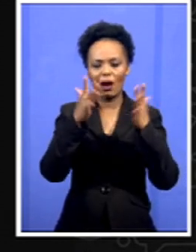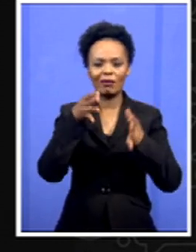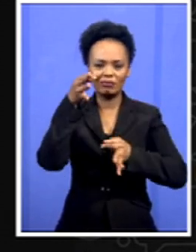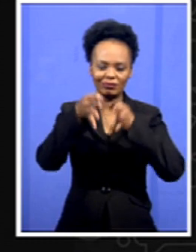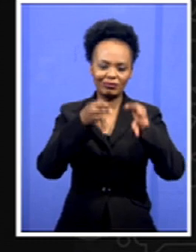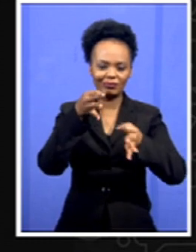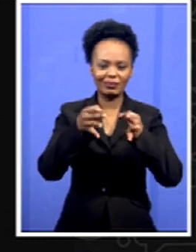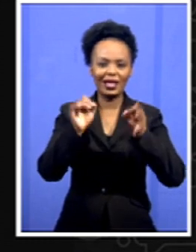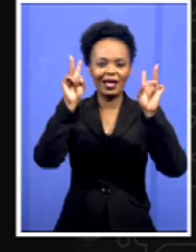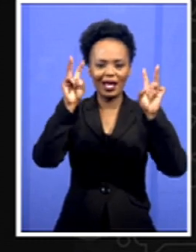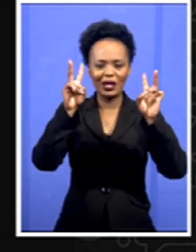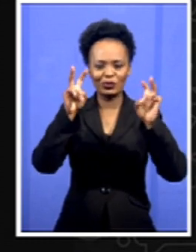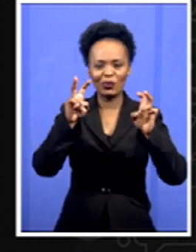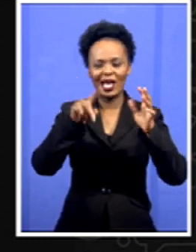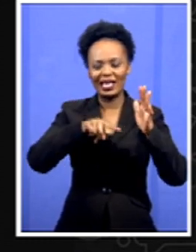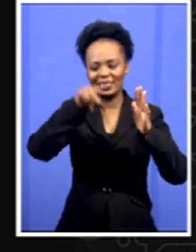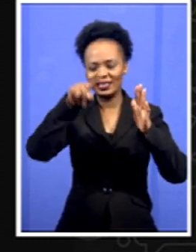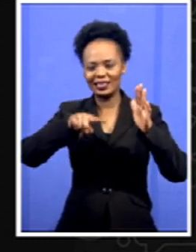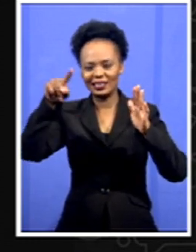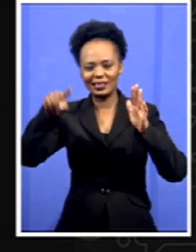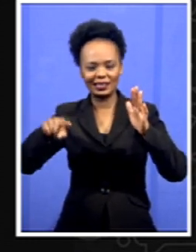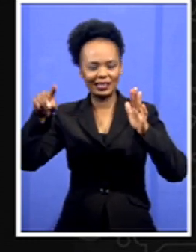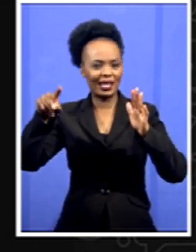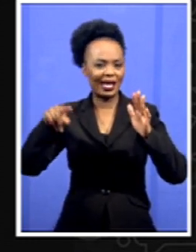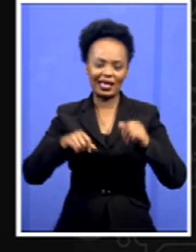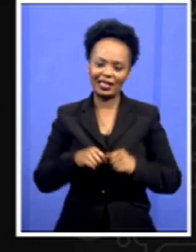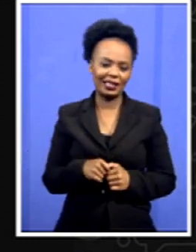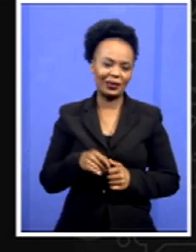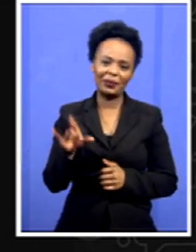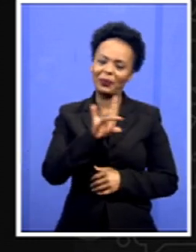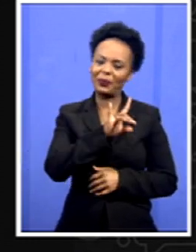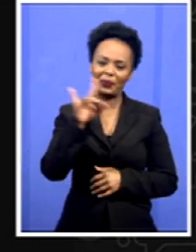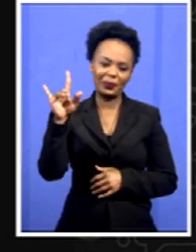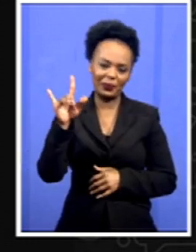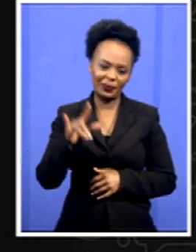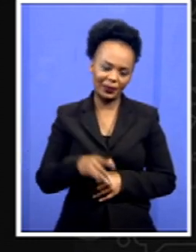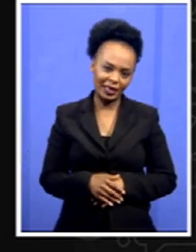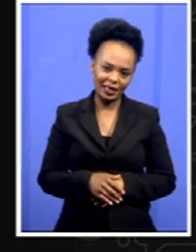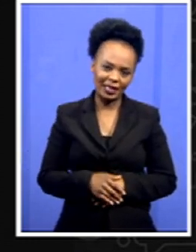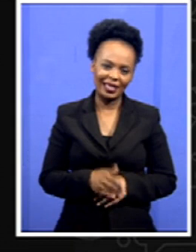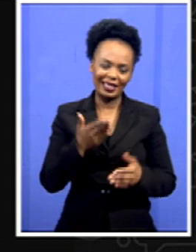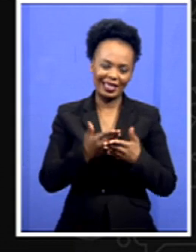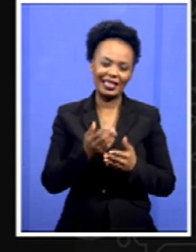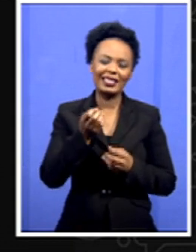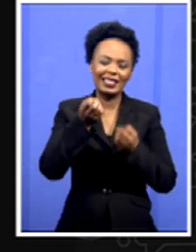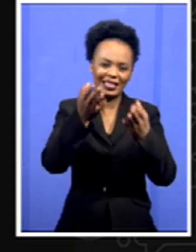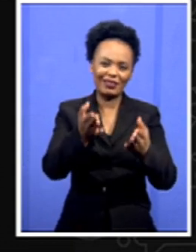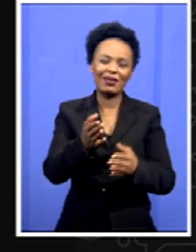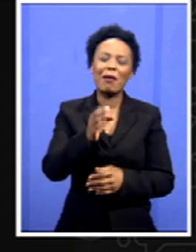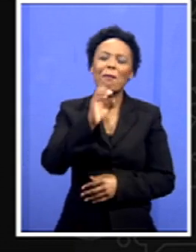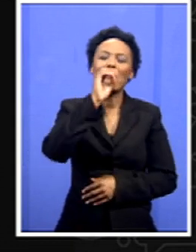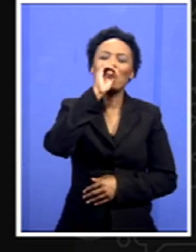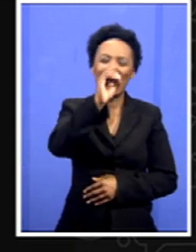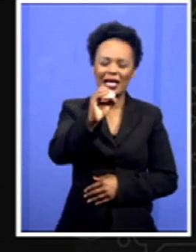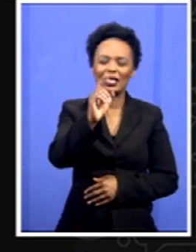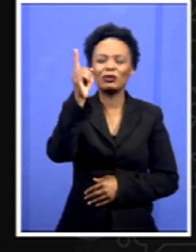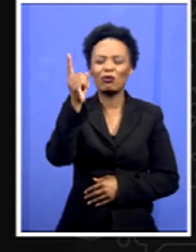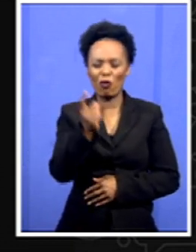this municipality. That scale doesn't exist. I can give them a -100 if I can, because there is